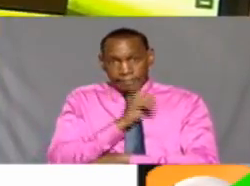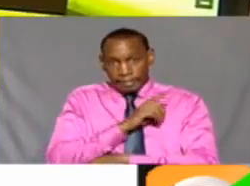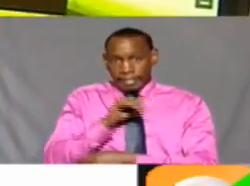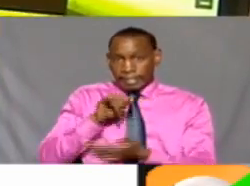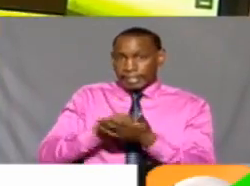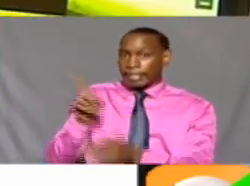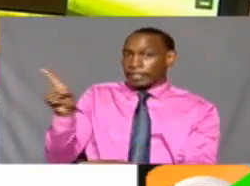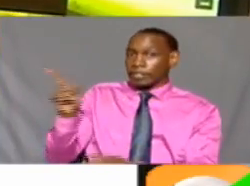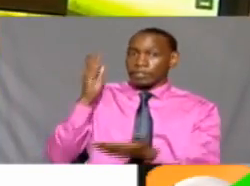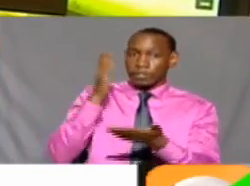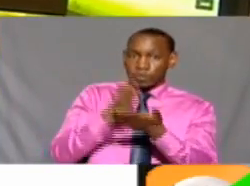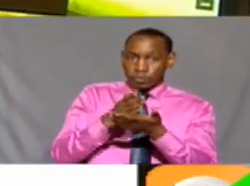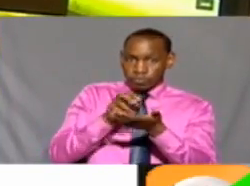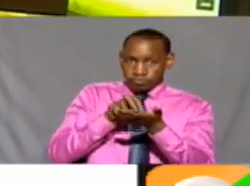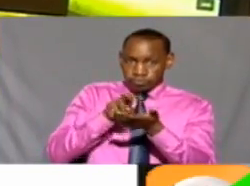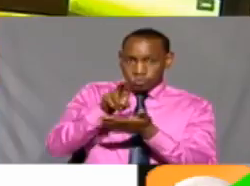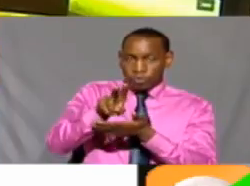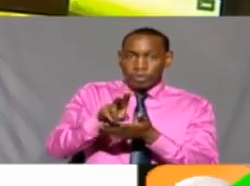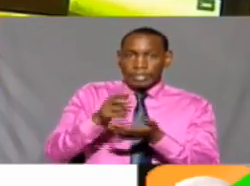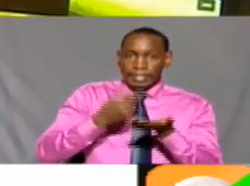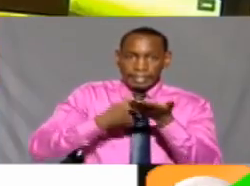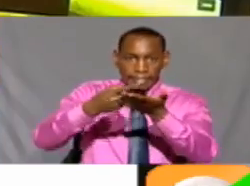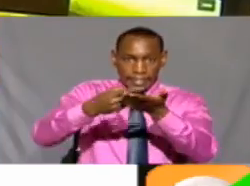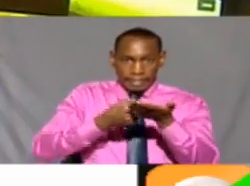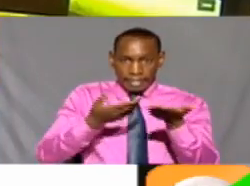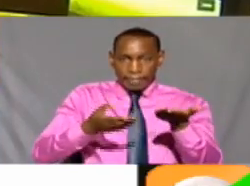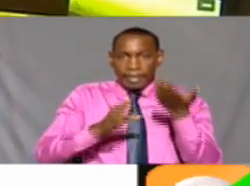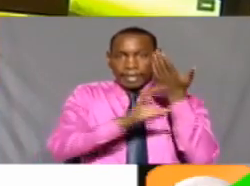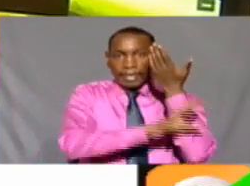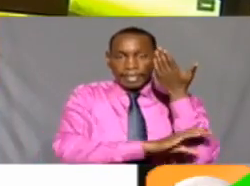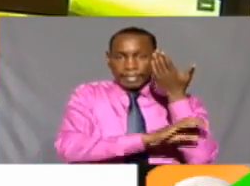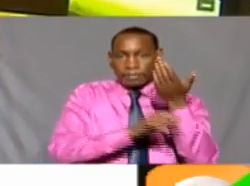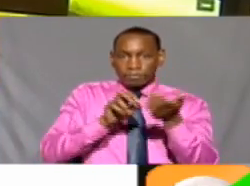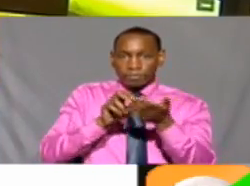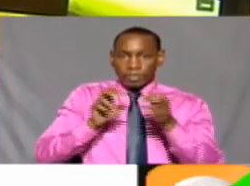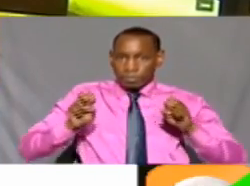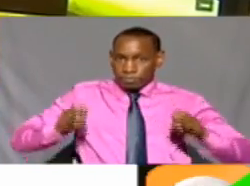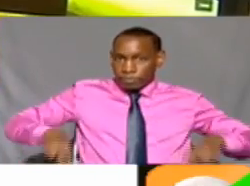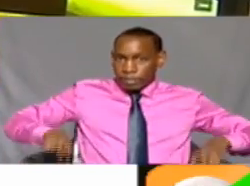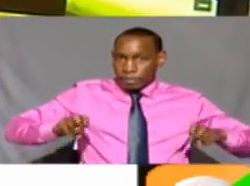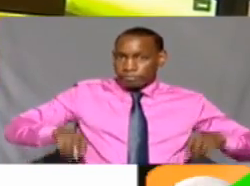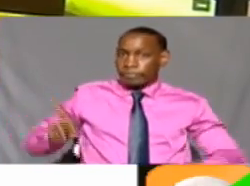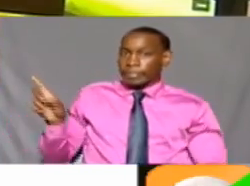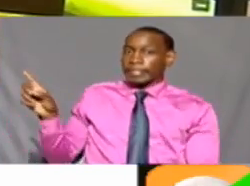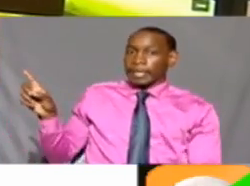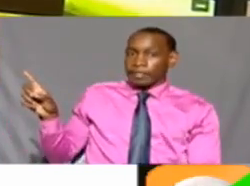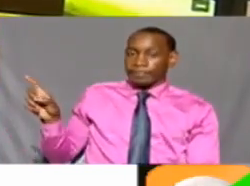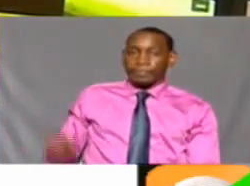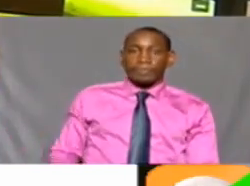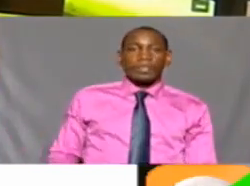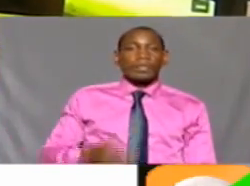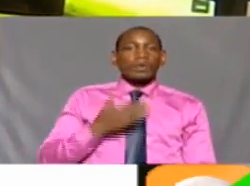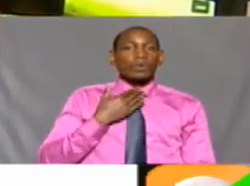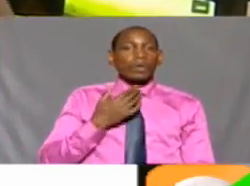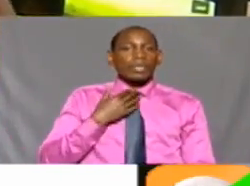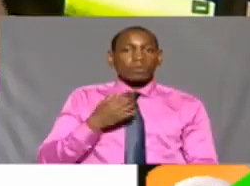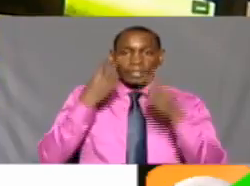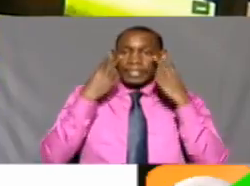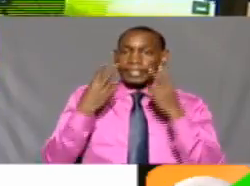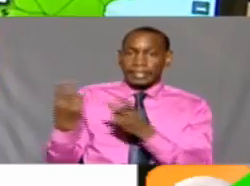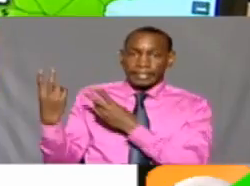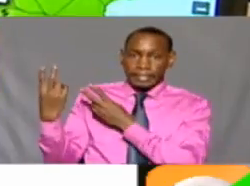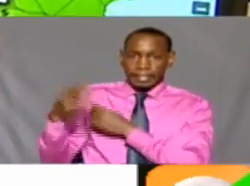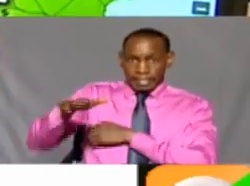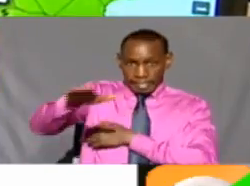is the exact species that we're dealing with here in the country, Schistocerca gregaria. Now, I would like us to take a look at the